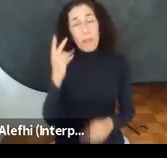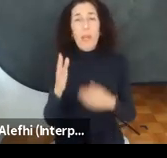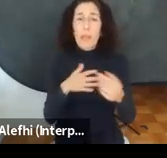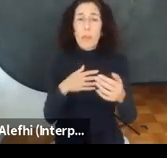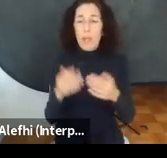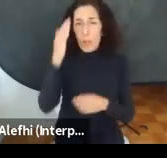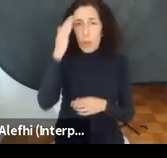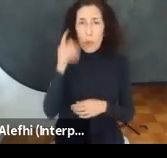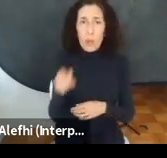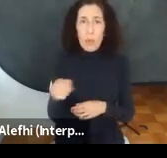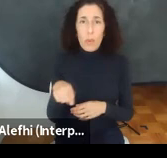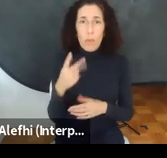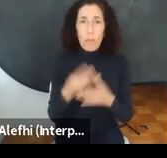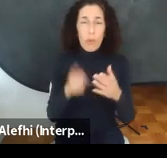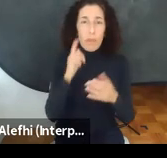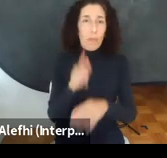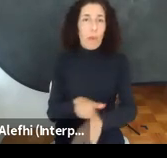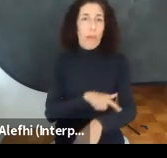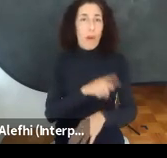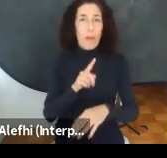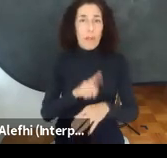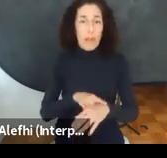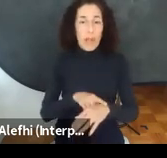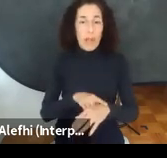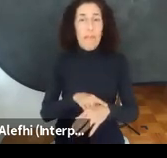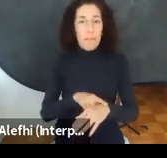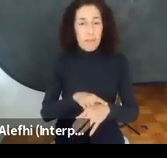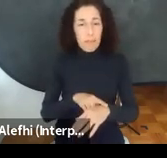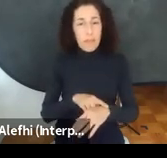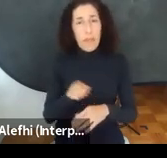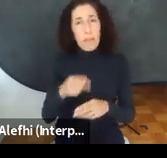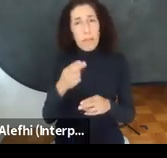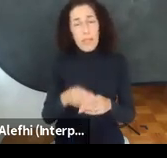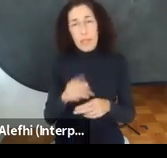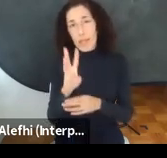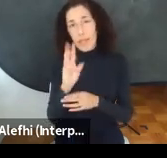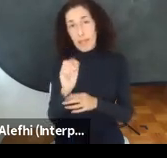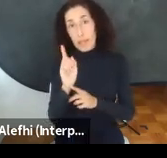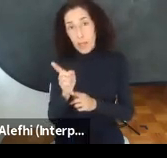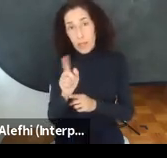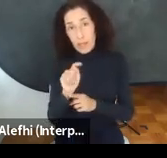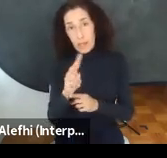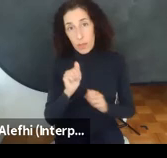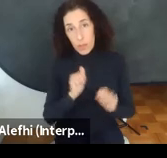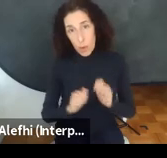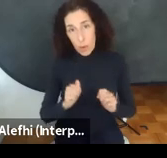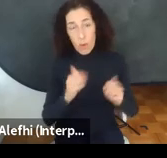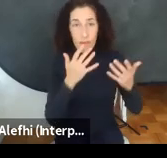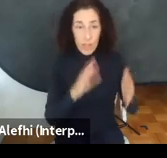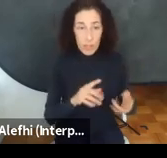may not know, you mentioned 60 Minutes, you've been on 60 Minutes, you had a movie made about you called Profoundly